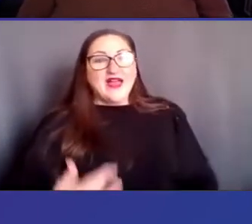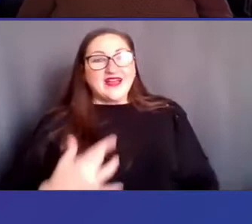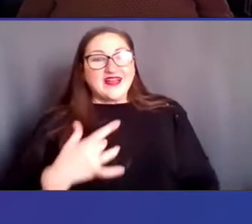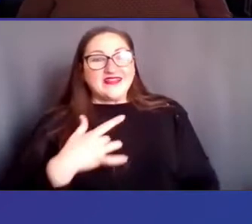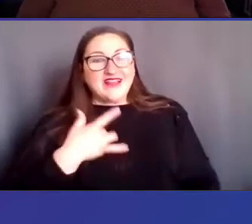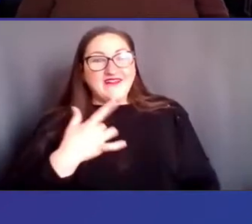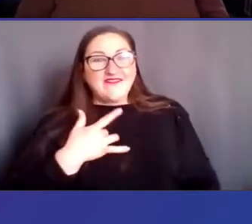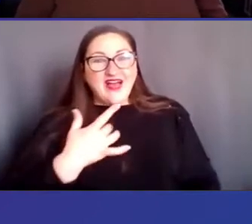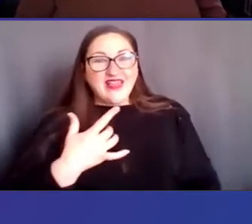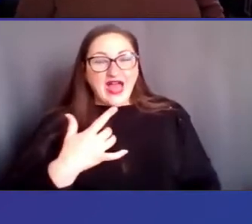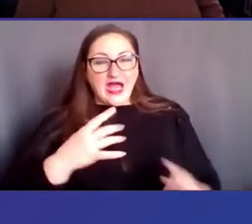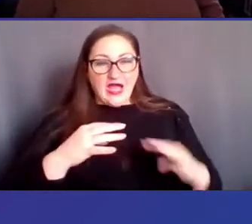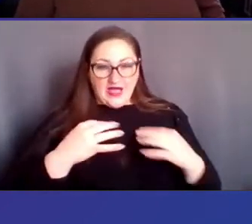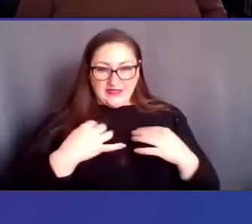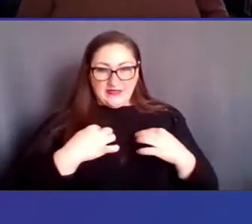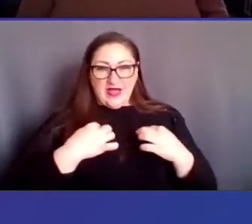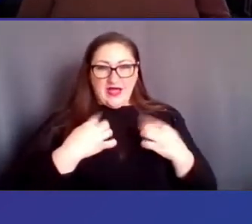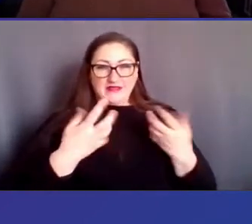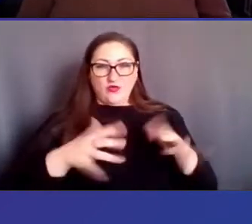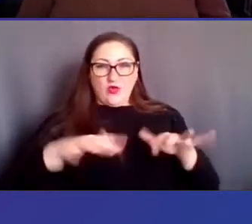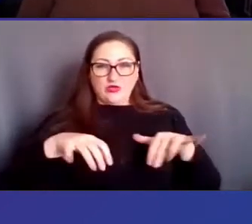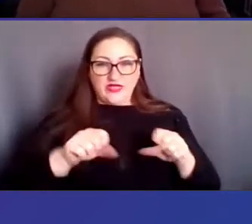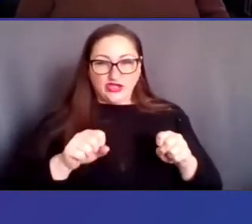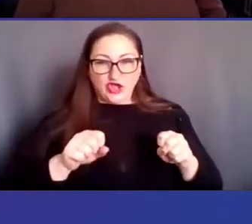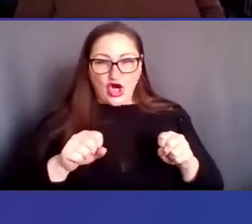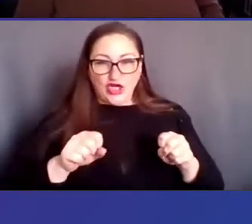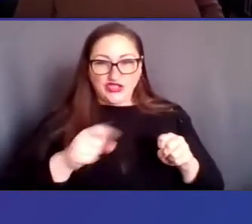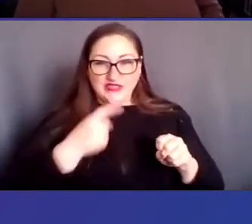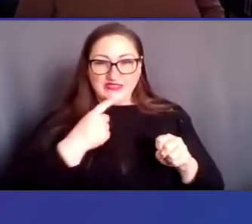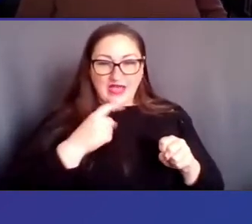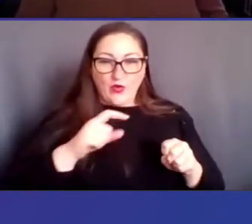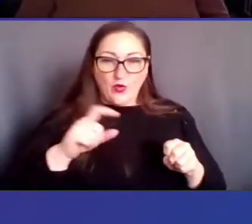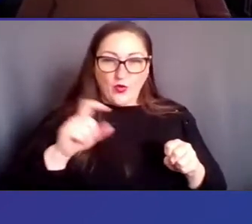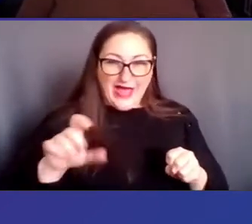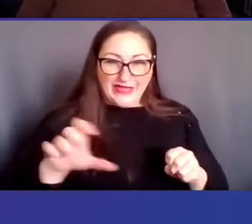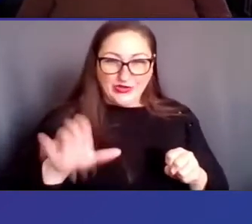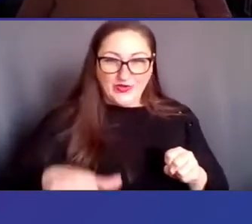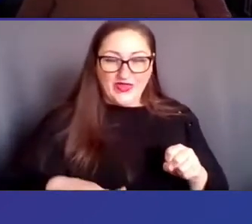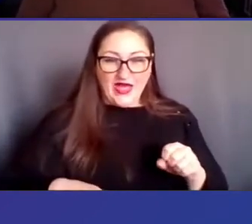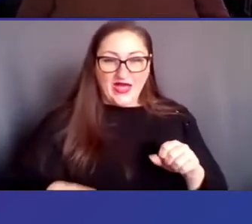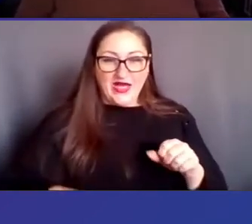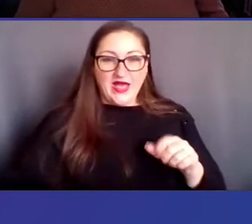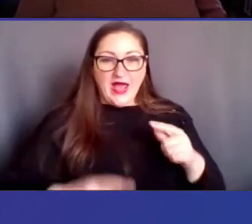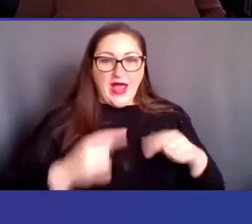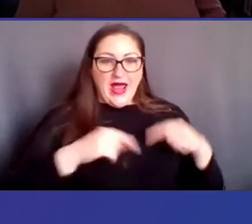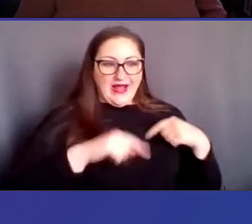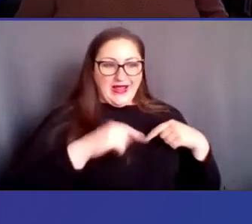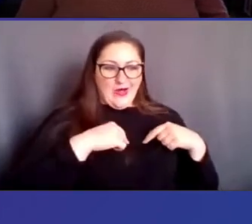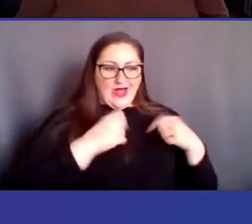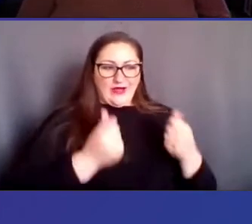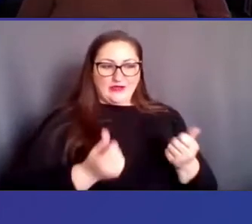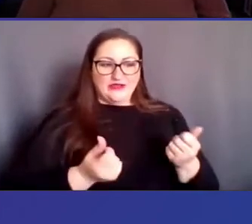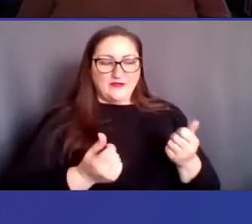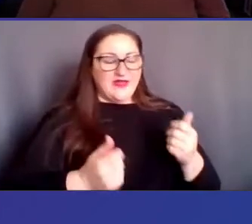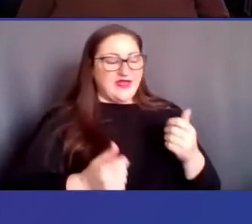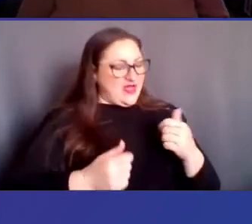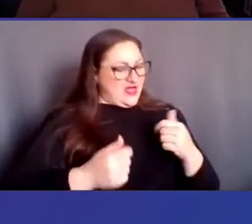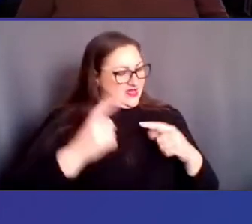take charge and say this is what we had to do. So I kept going back to it and saying, how can I just offer who I